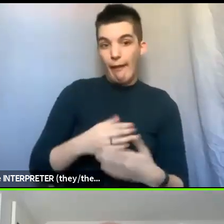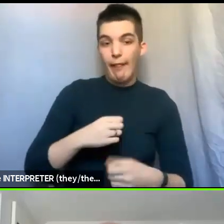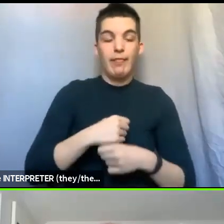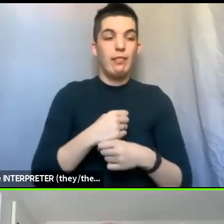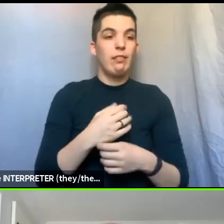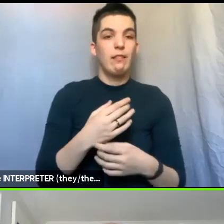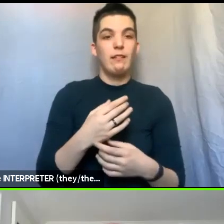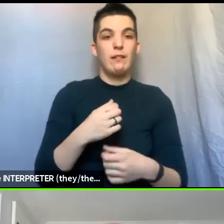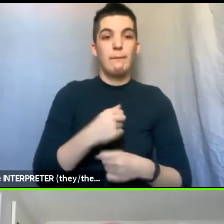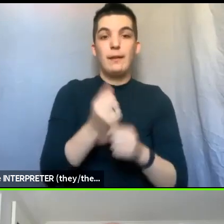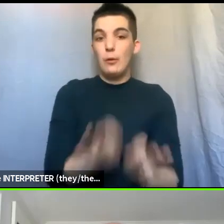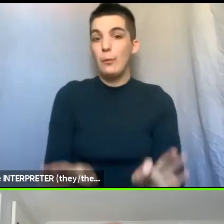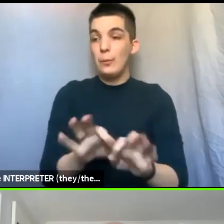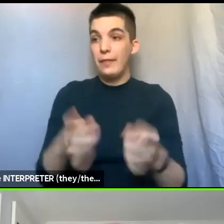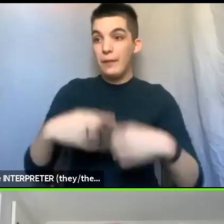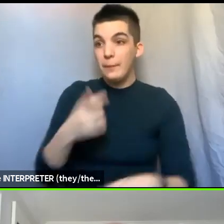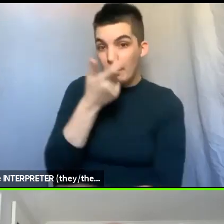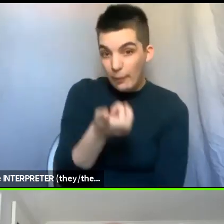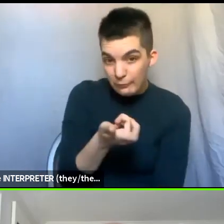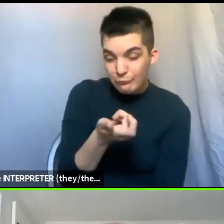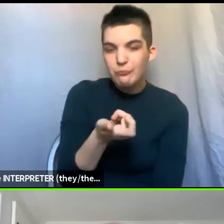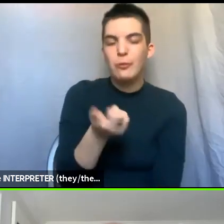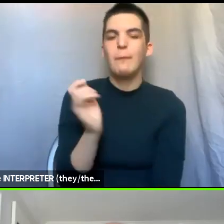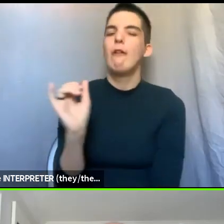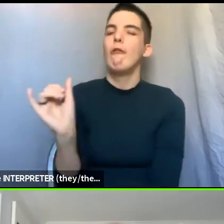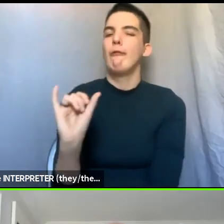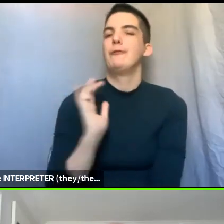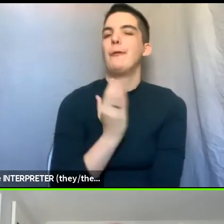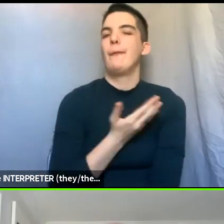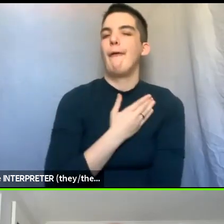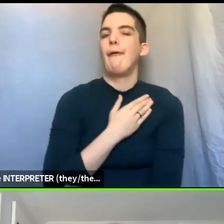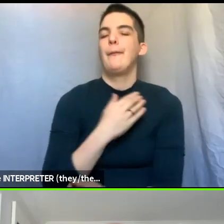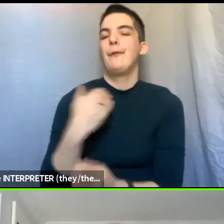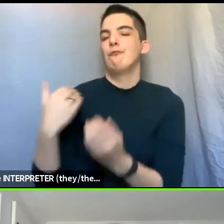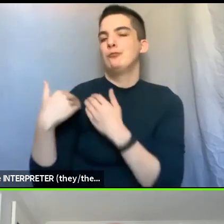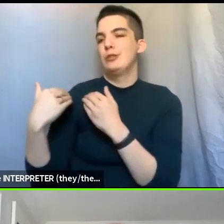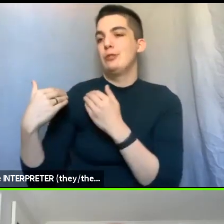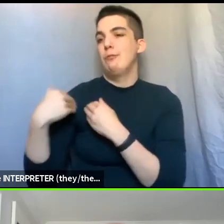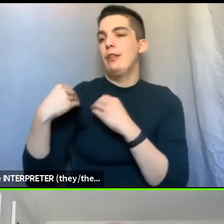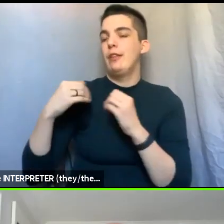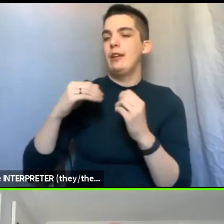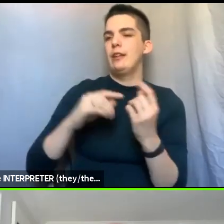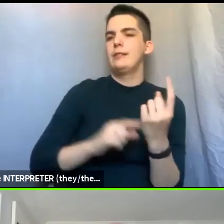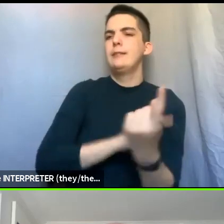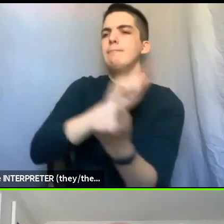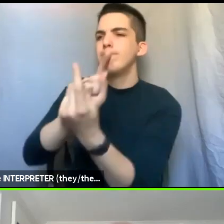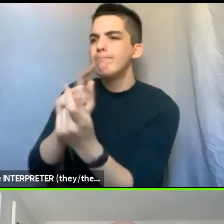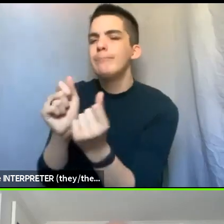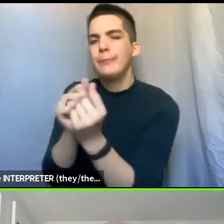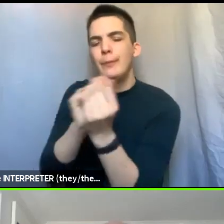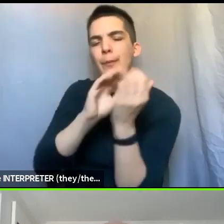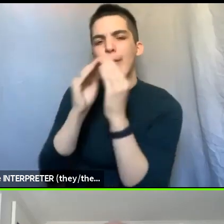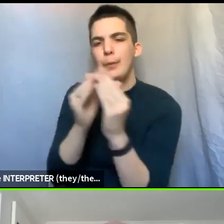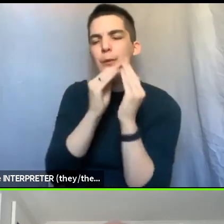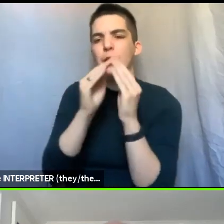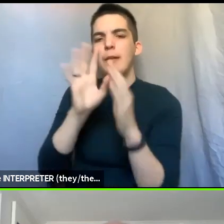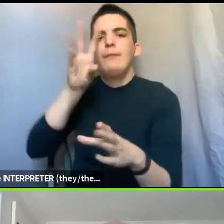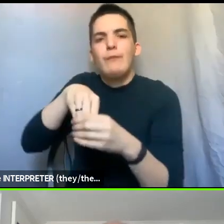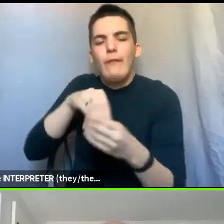going to see it. But it's also our responsibility to go to the community, to be of the community and for the